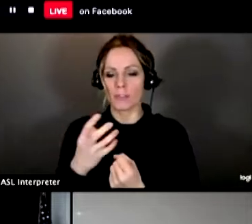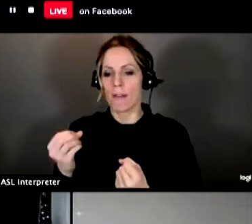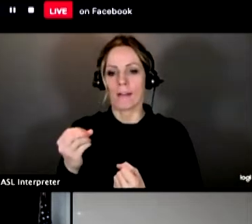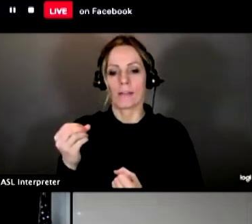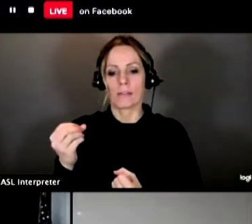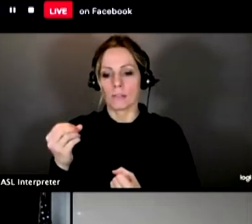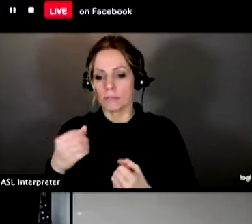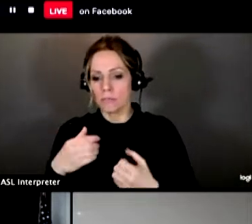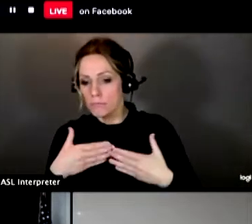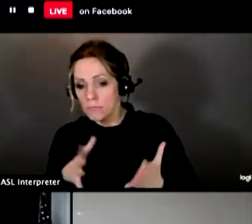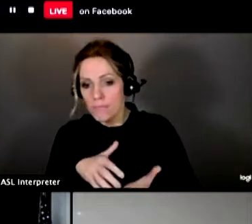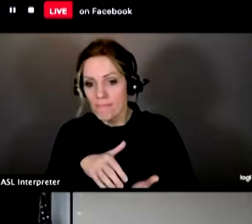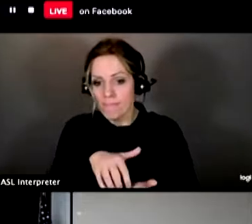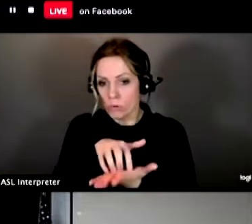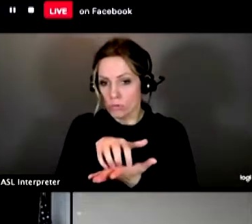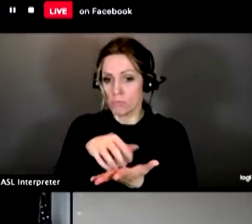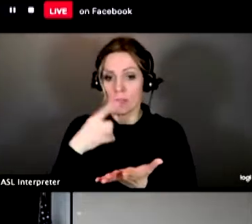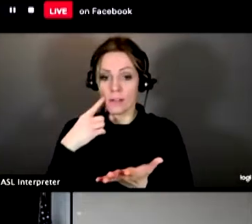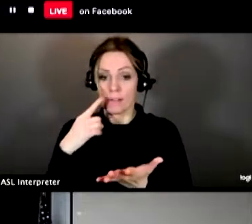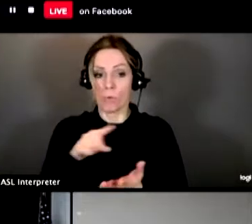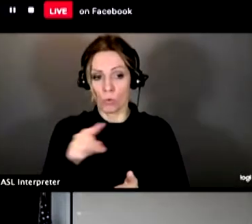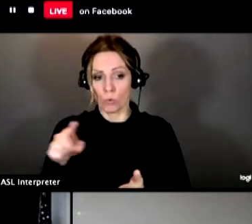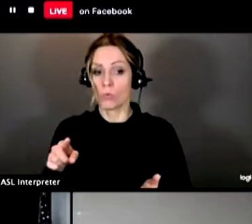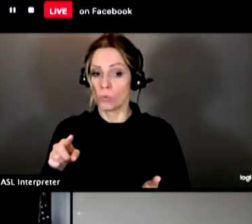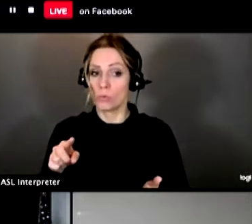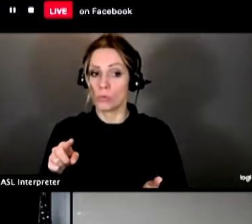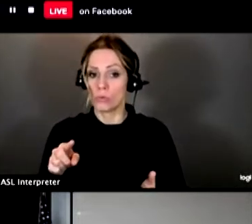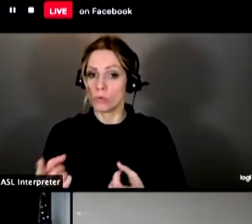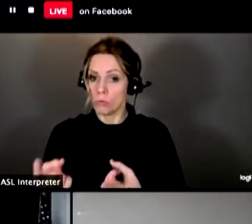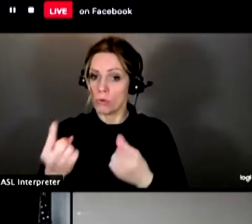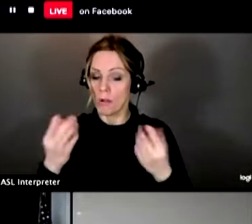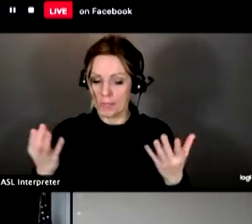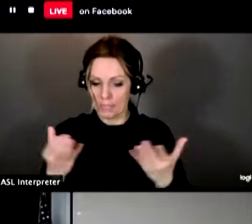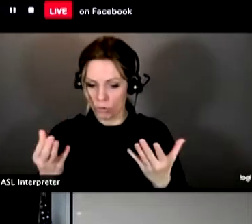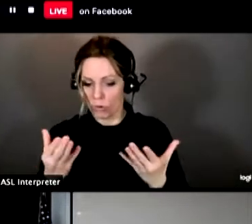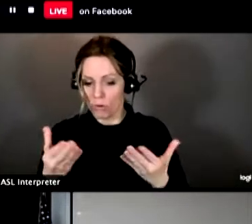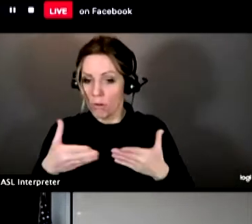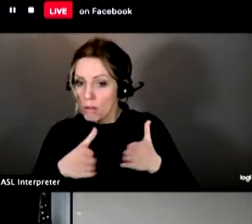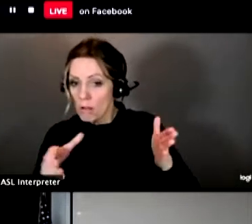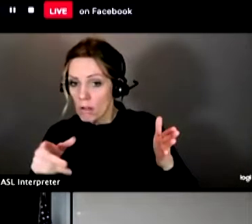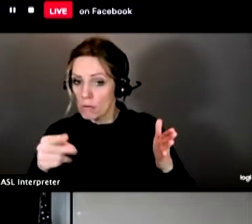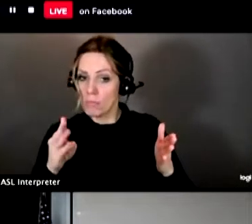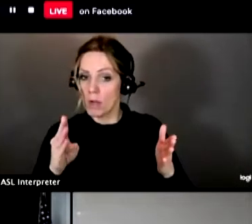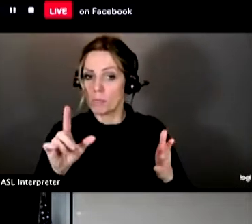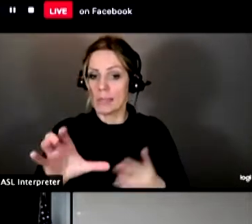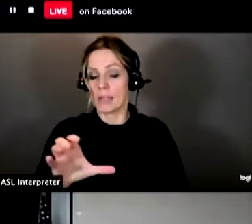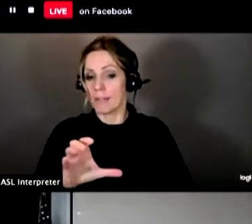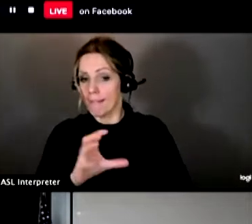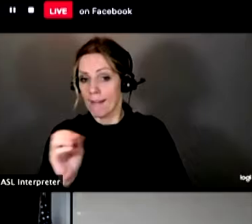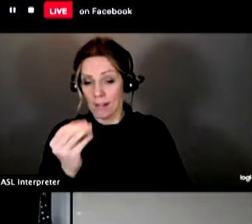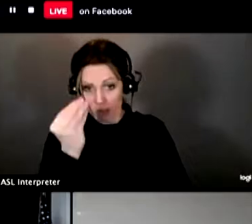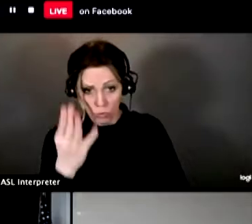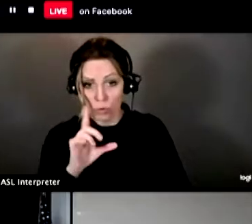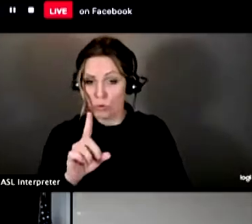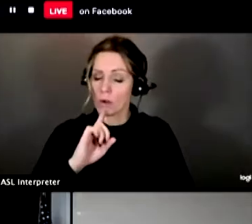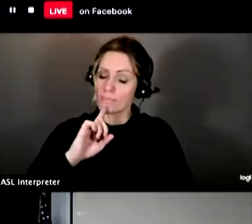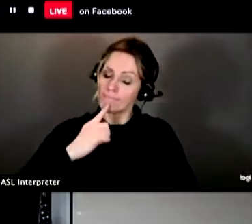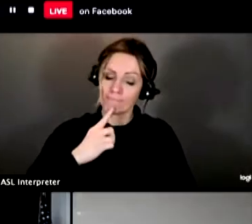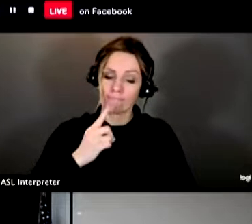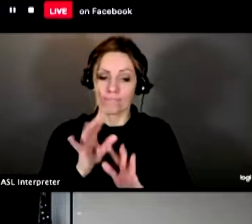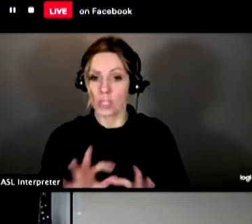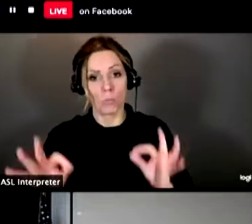public. I want to also say that you are absolutely critical to this, and the Commission on